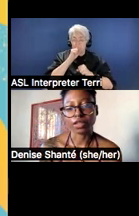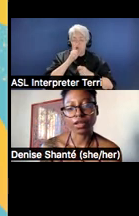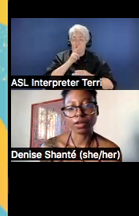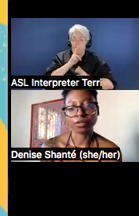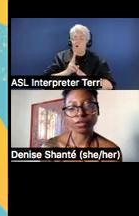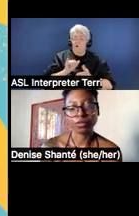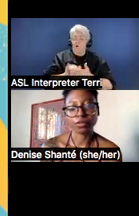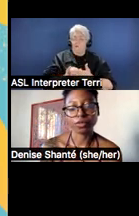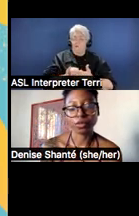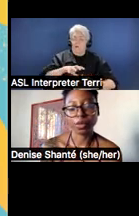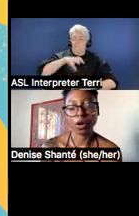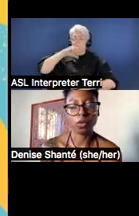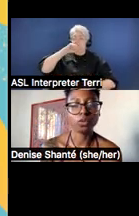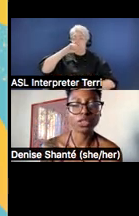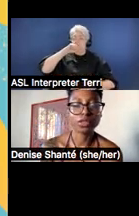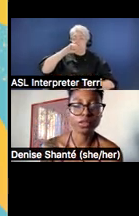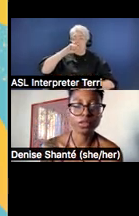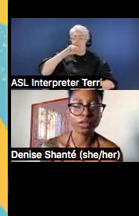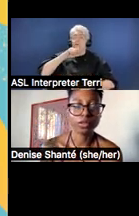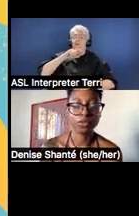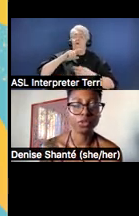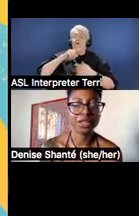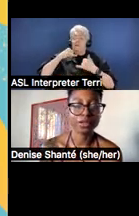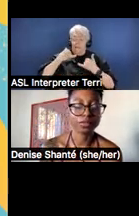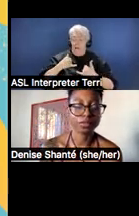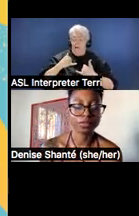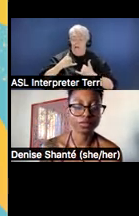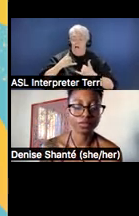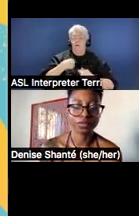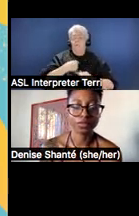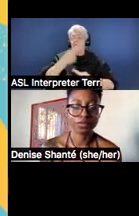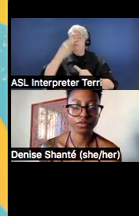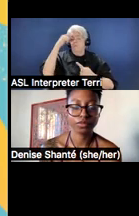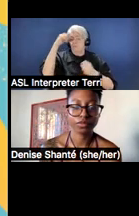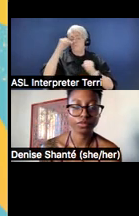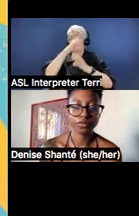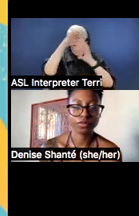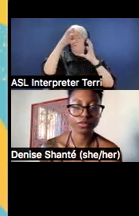On the exhale, we behold beauty.